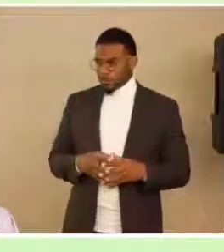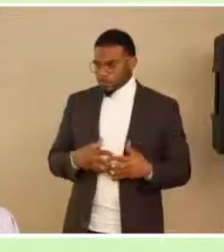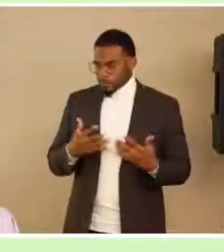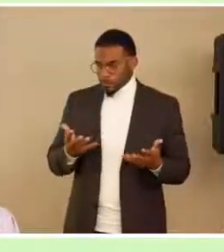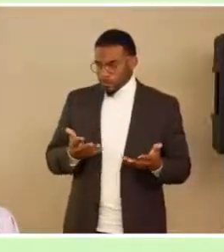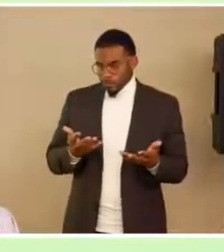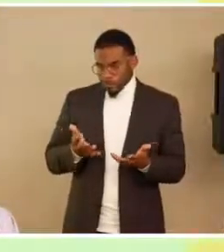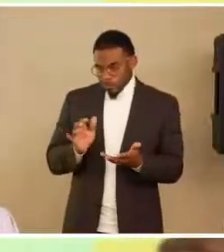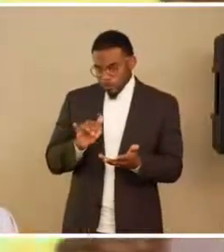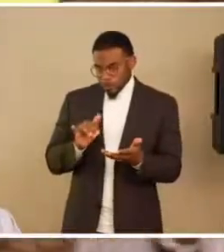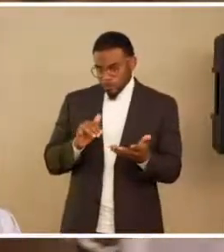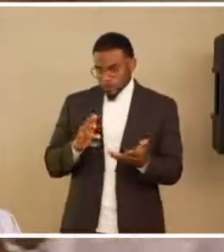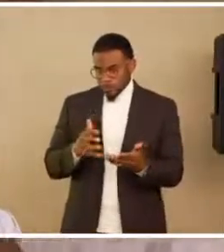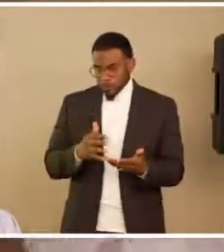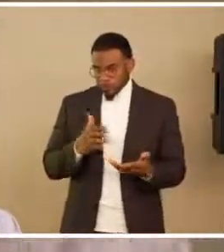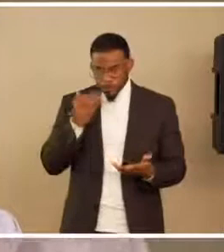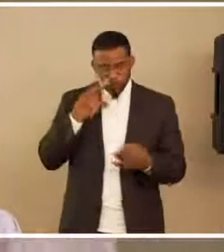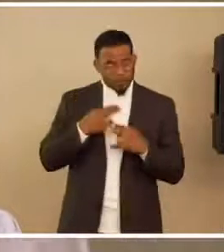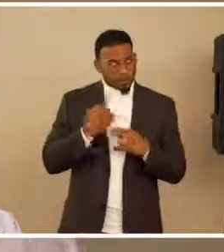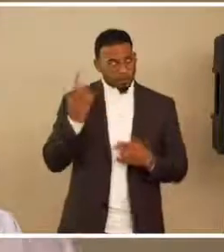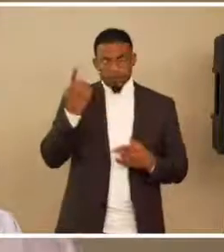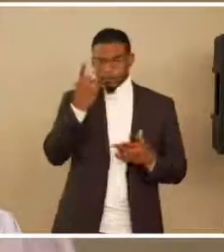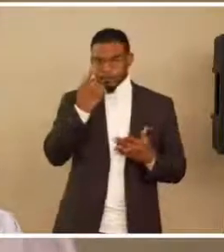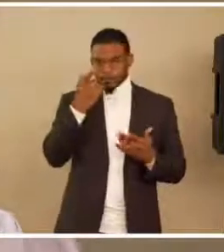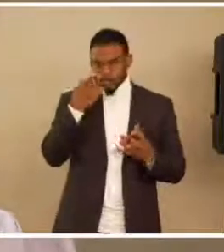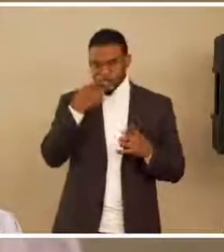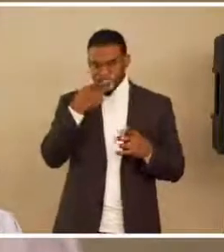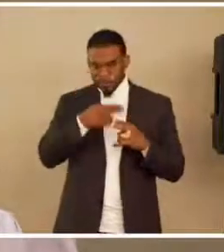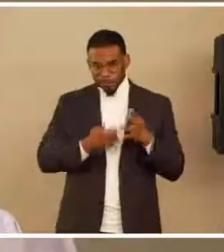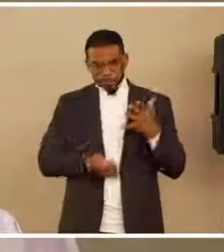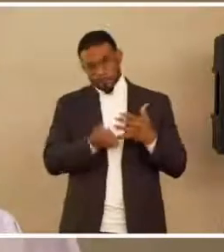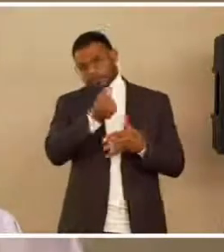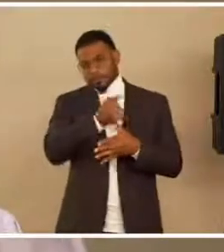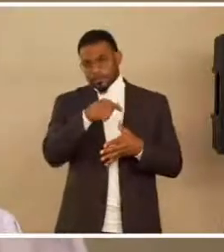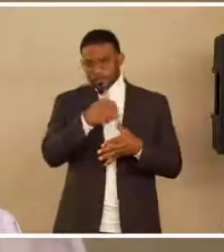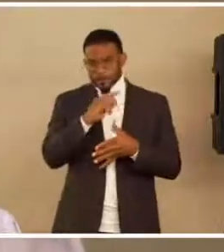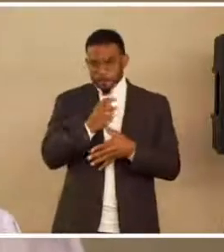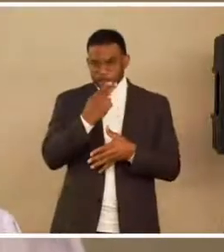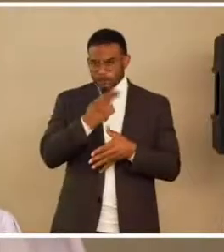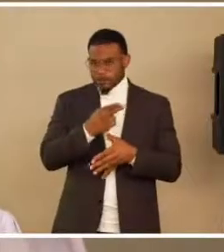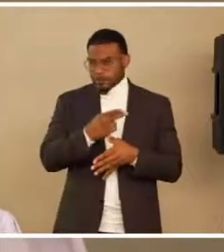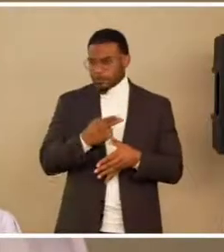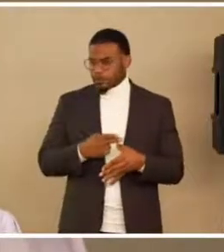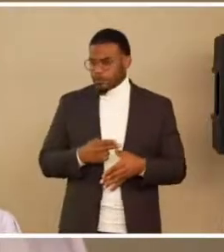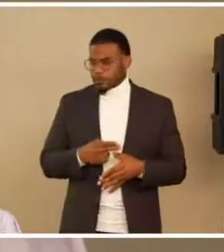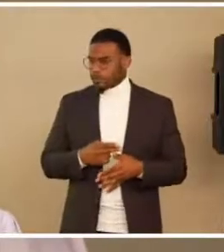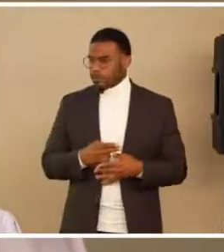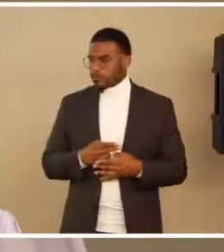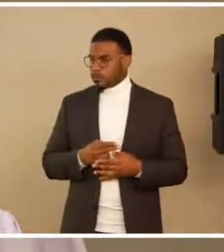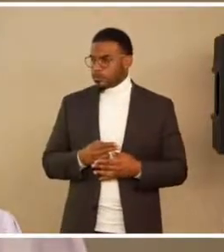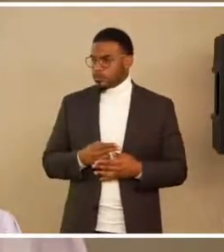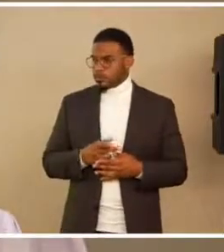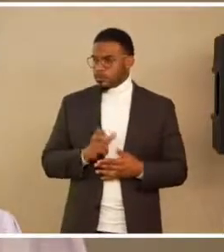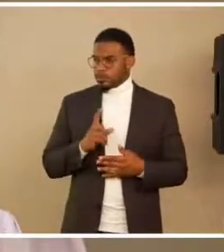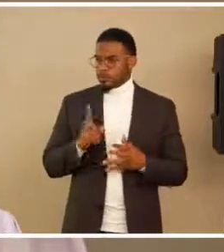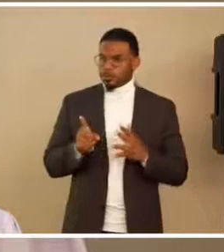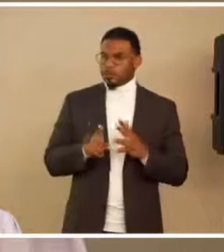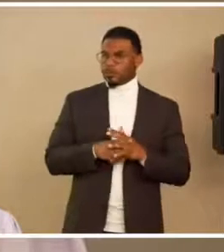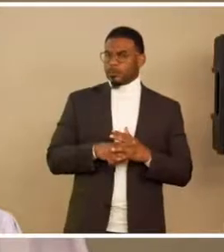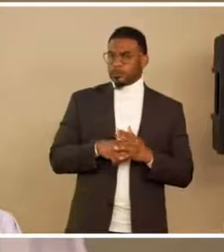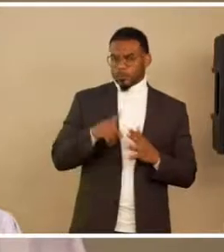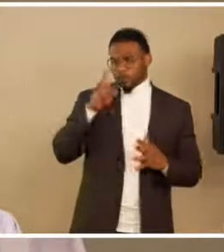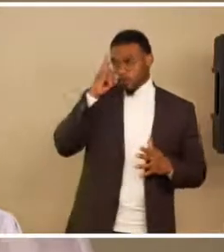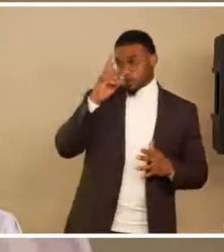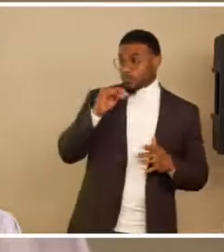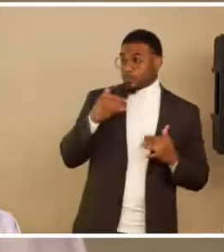like the if you name someone, she's still the only name which came